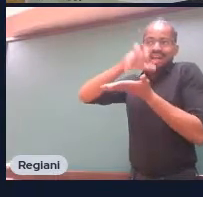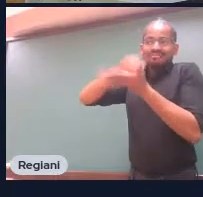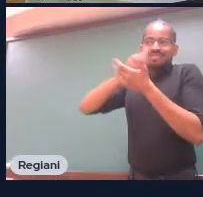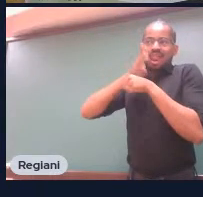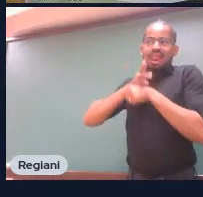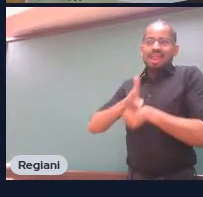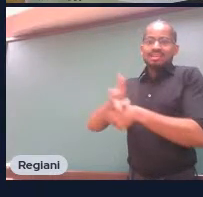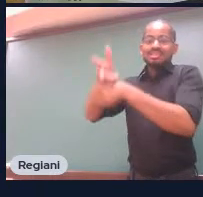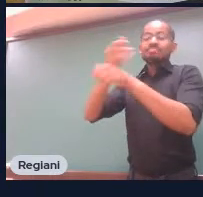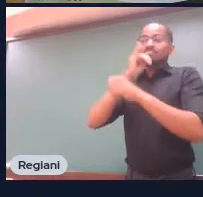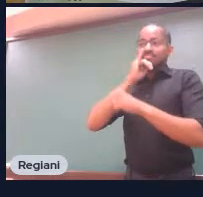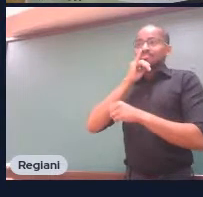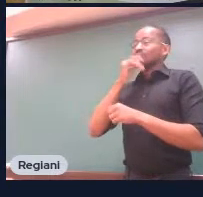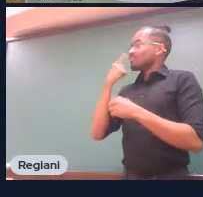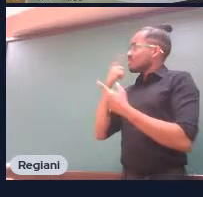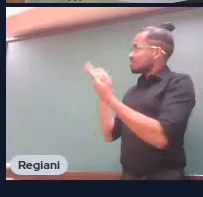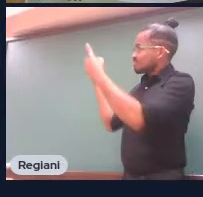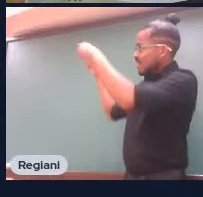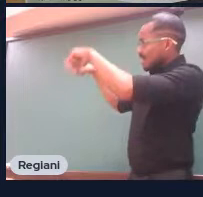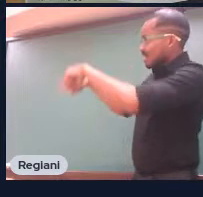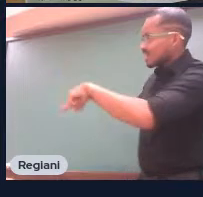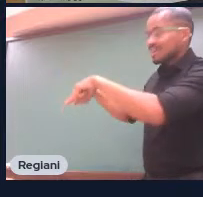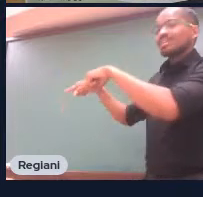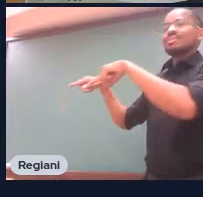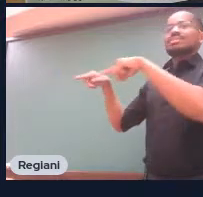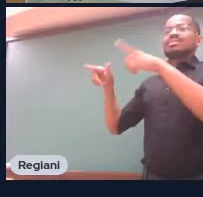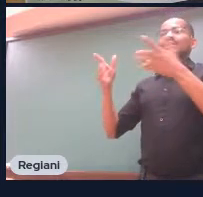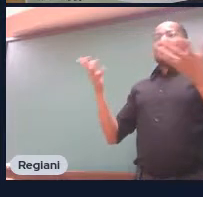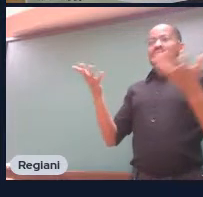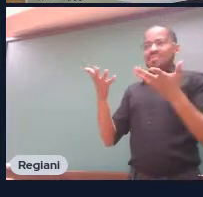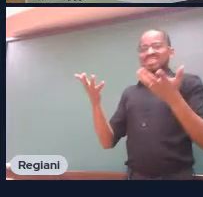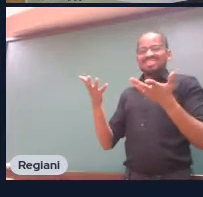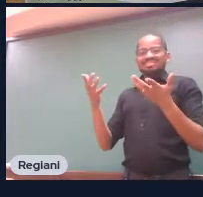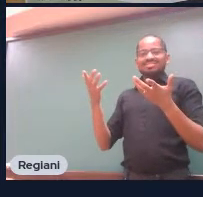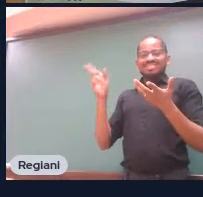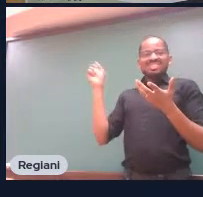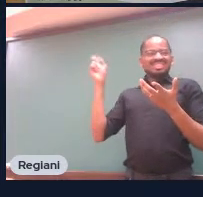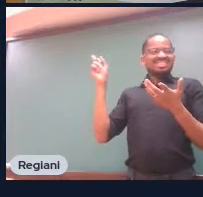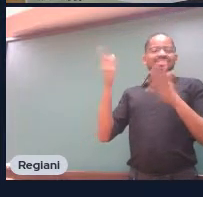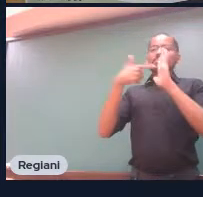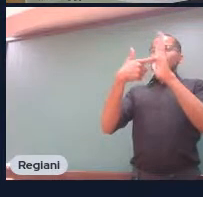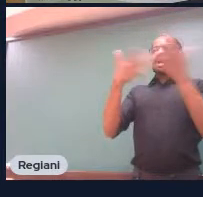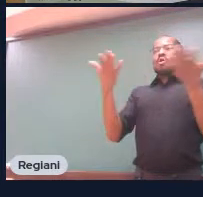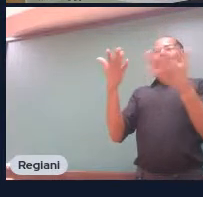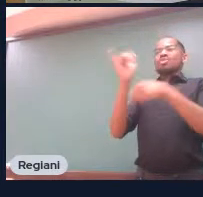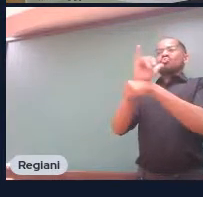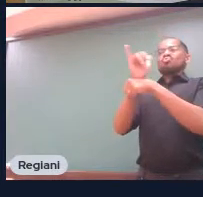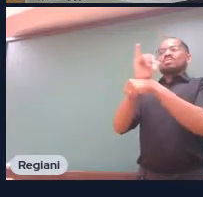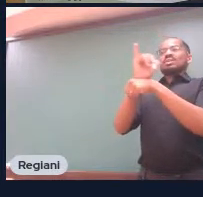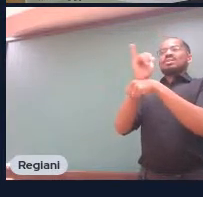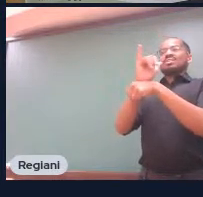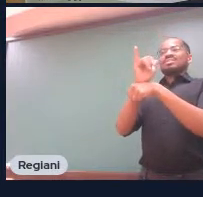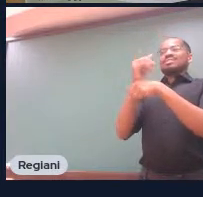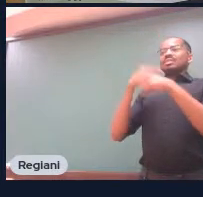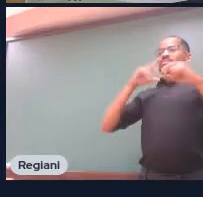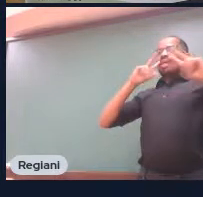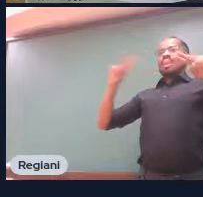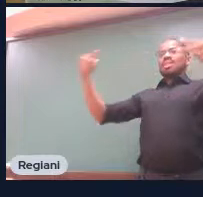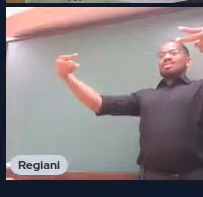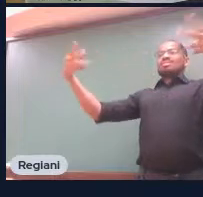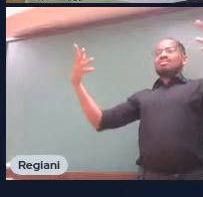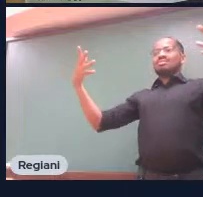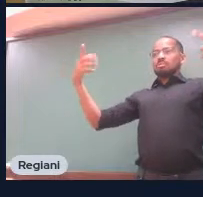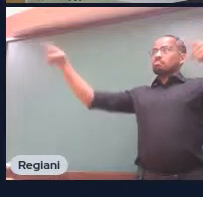right now is someone's phone version of the stream, which is shown on YouTube right now, and the link is there in red. That's how